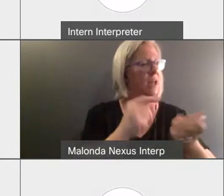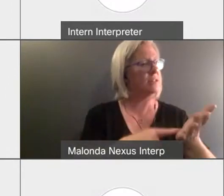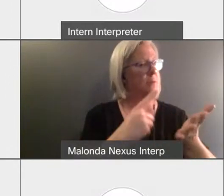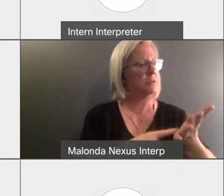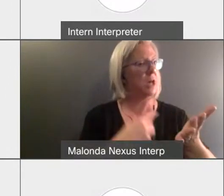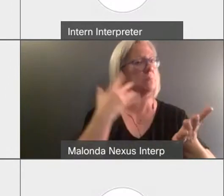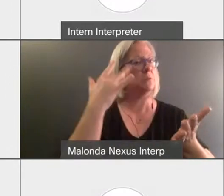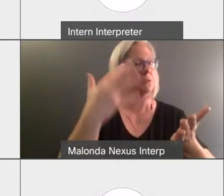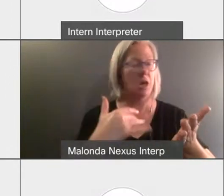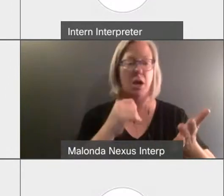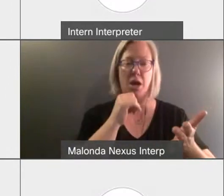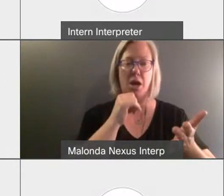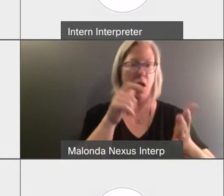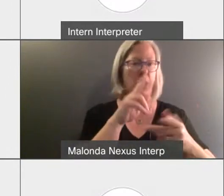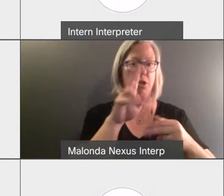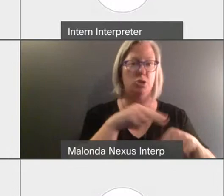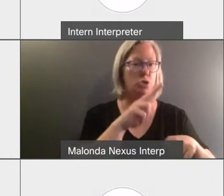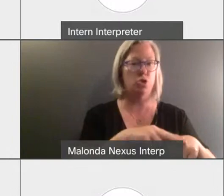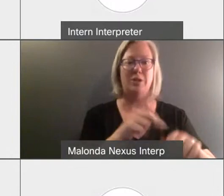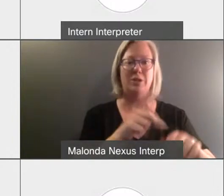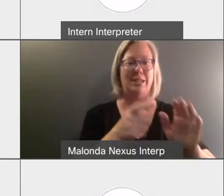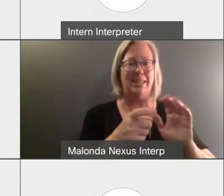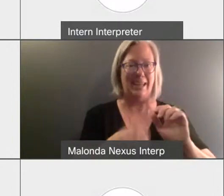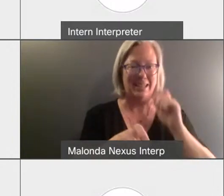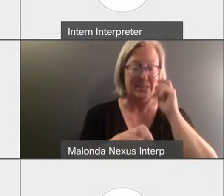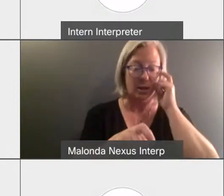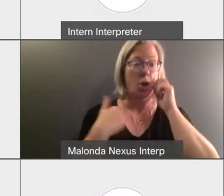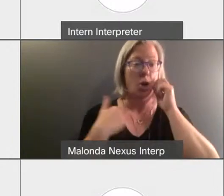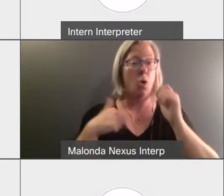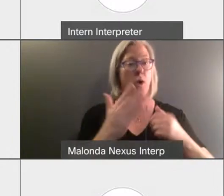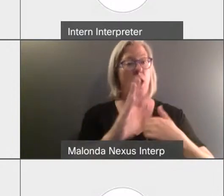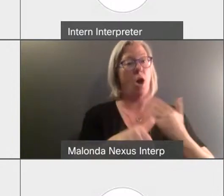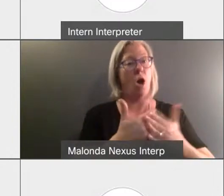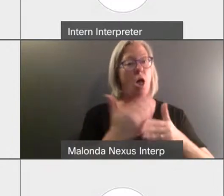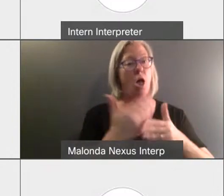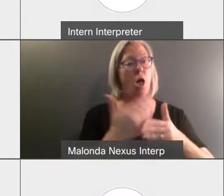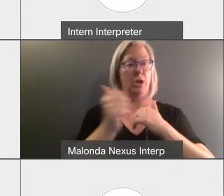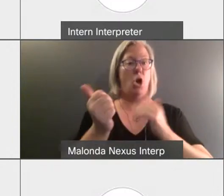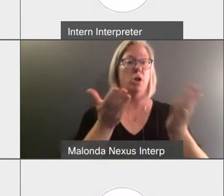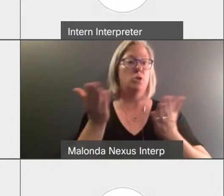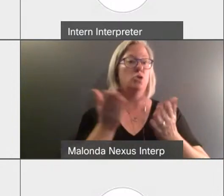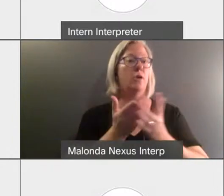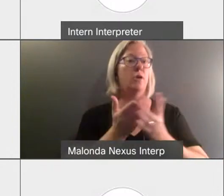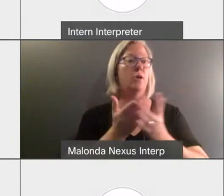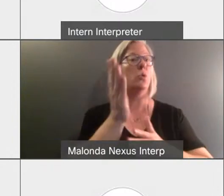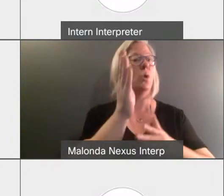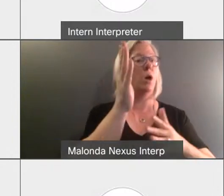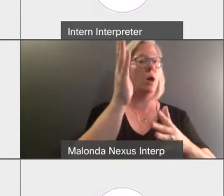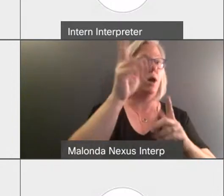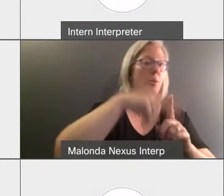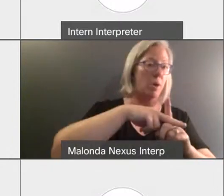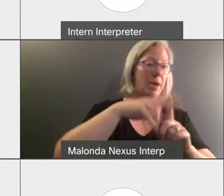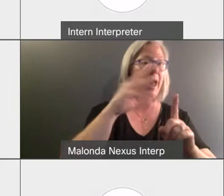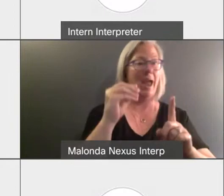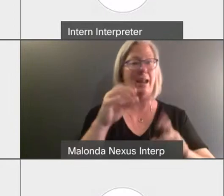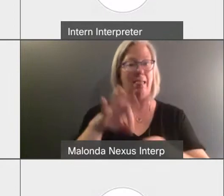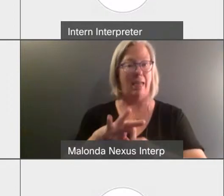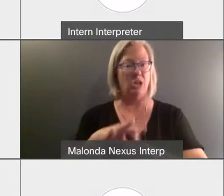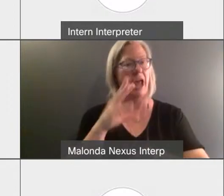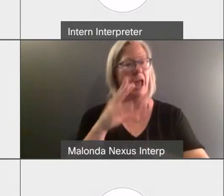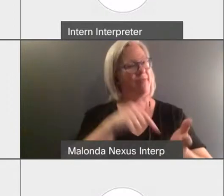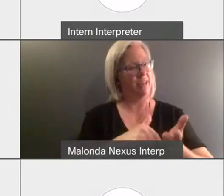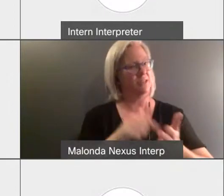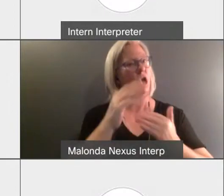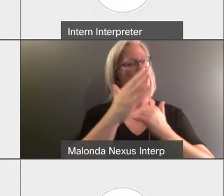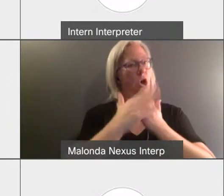unusual needs. We have all been called to serve through appointments and elections, and this call comes